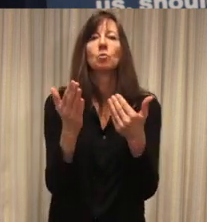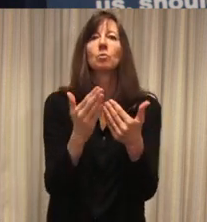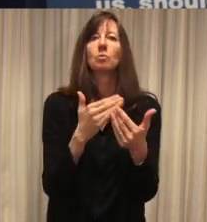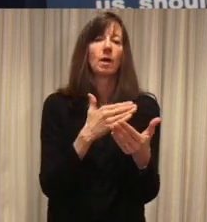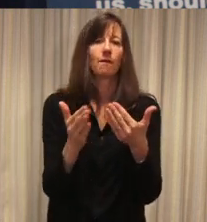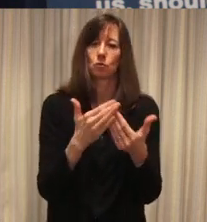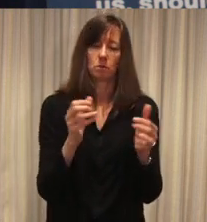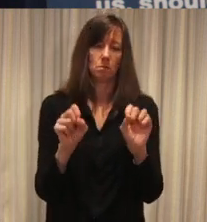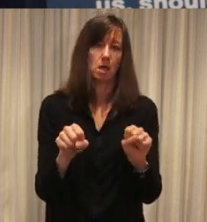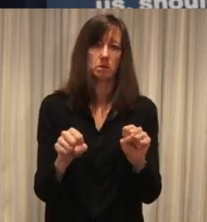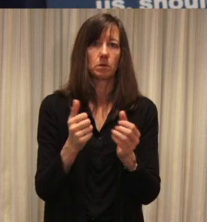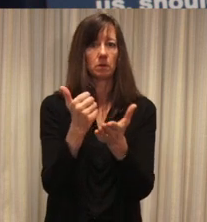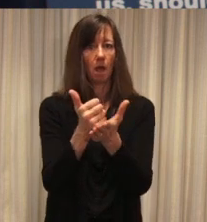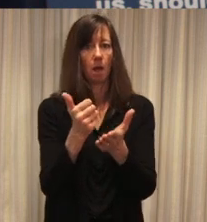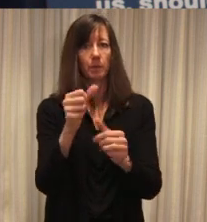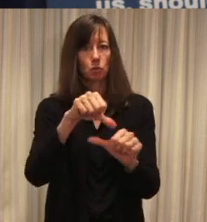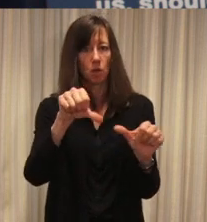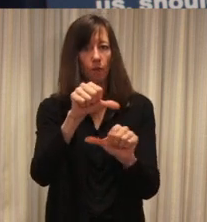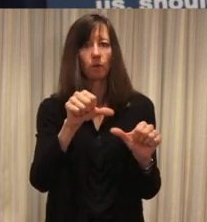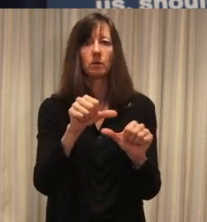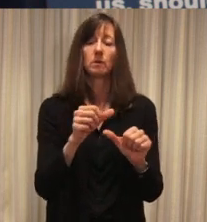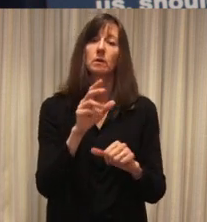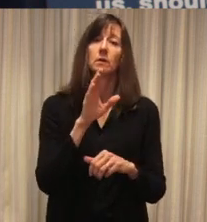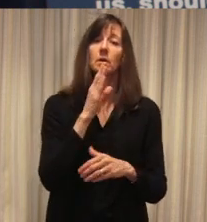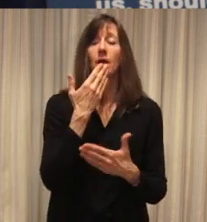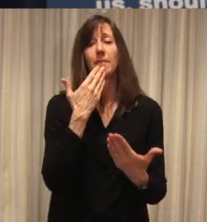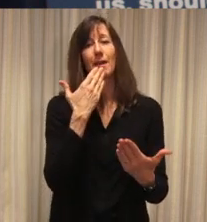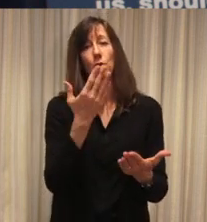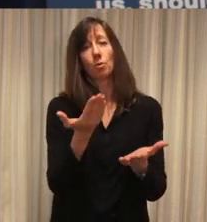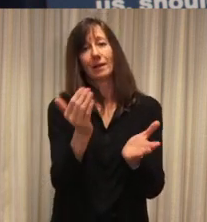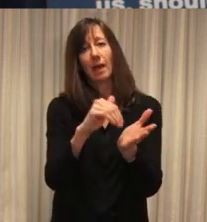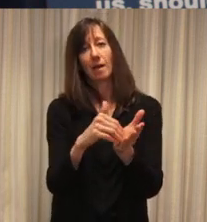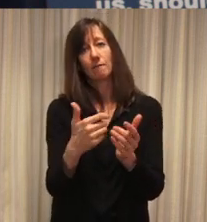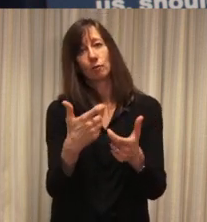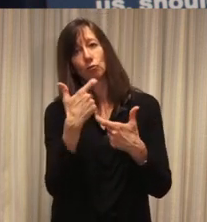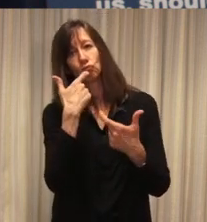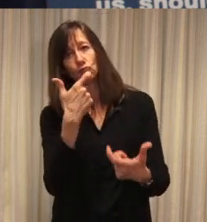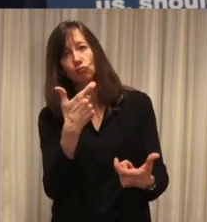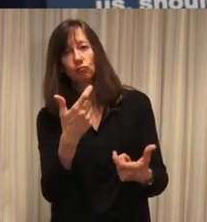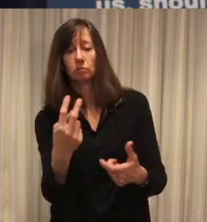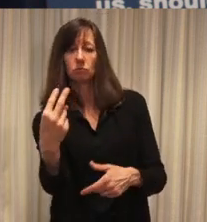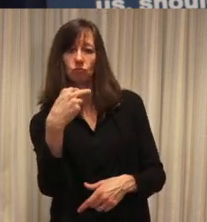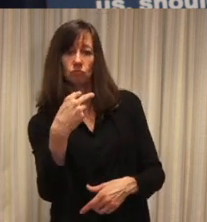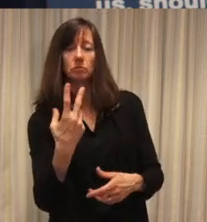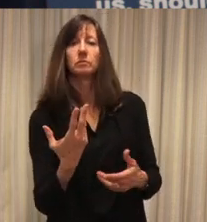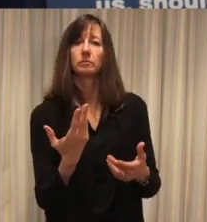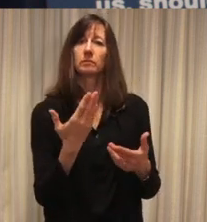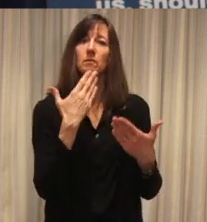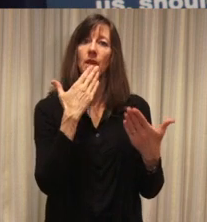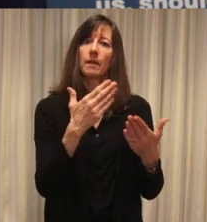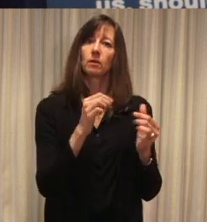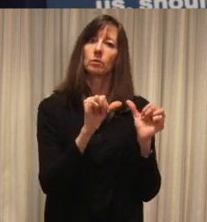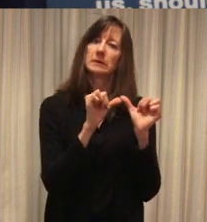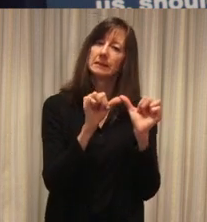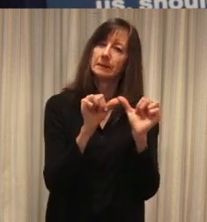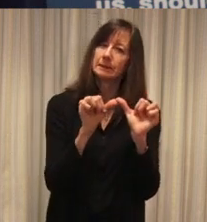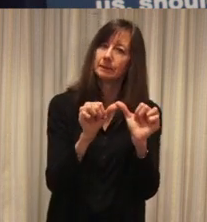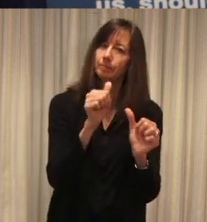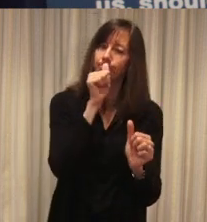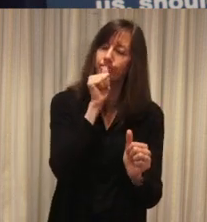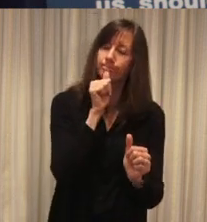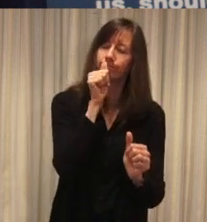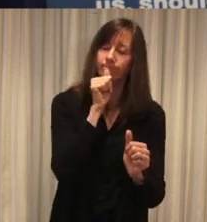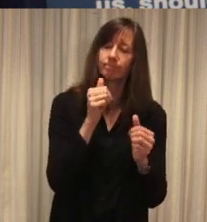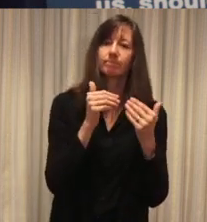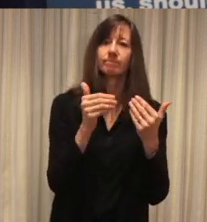for tuning in and hanging in there. Please keep hanging in there. I hope we continue to have good news.